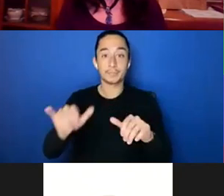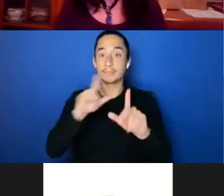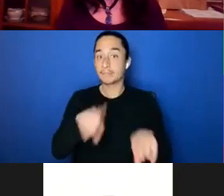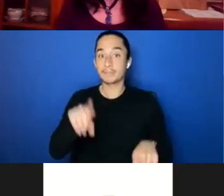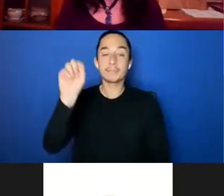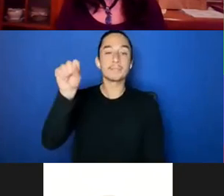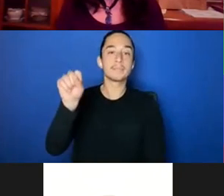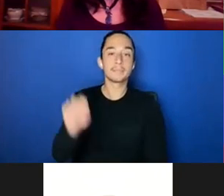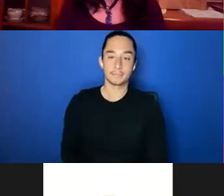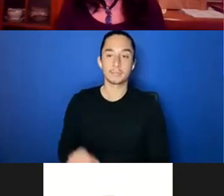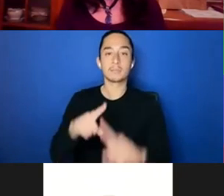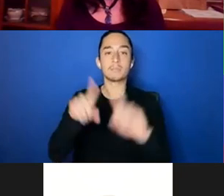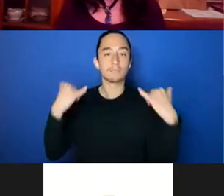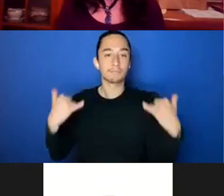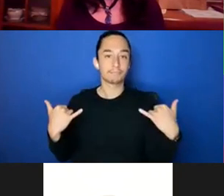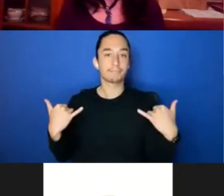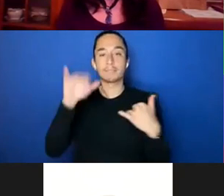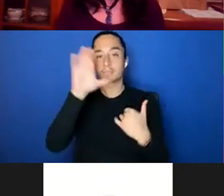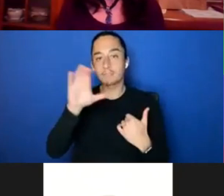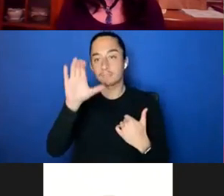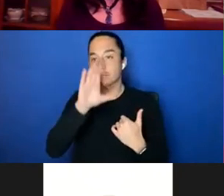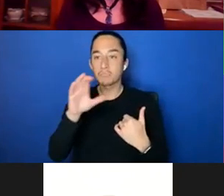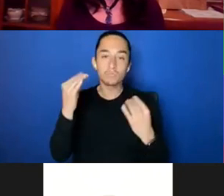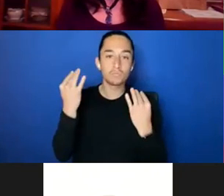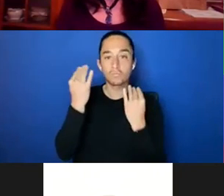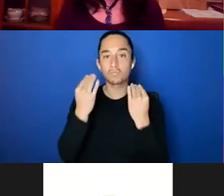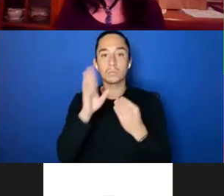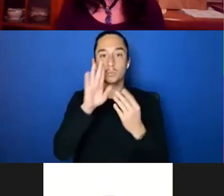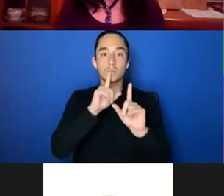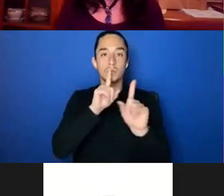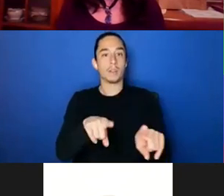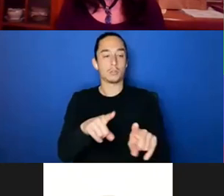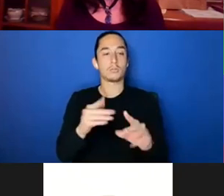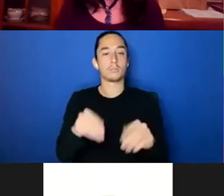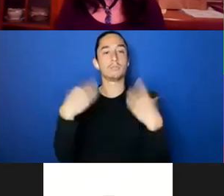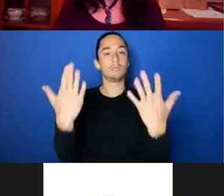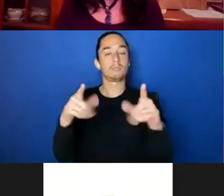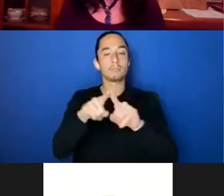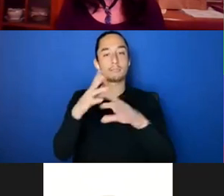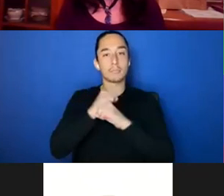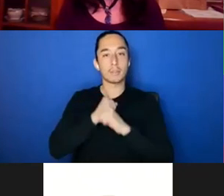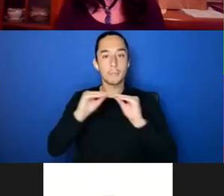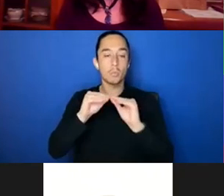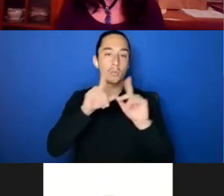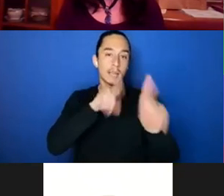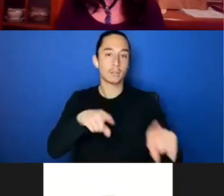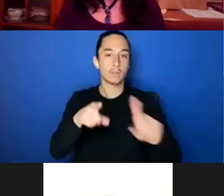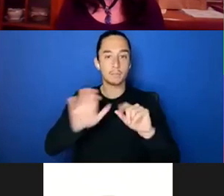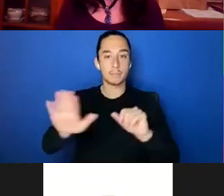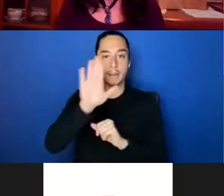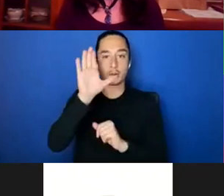yes. But right now they're exploring that, and that will be an answer that they can give you as they get more answers from their